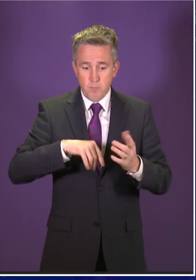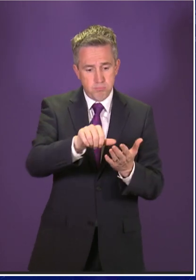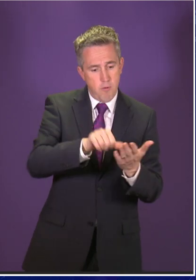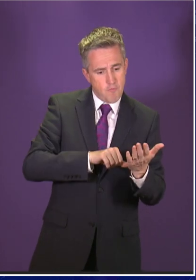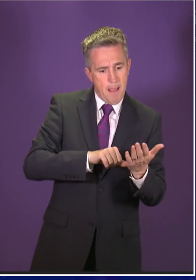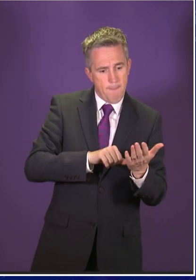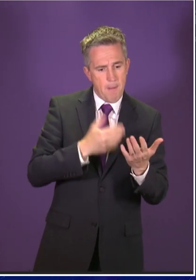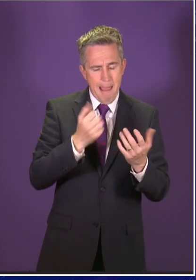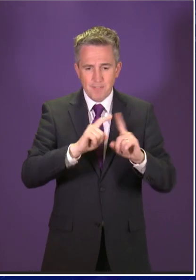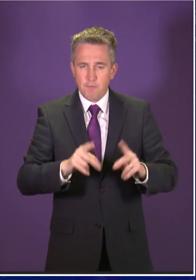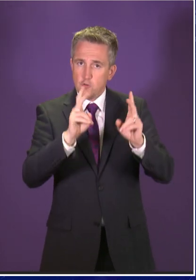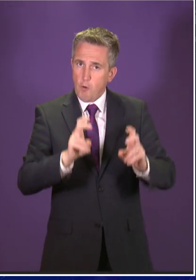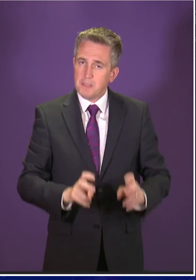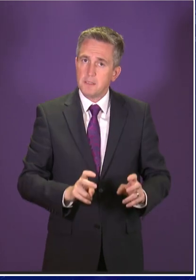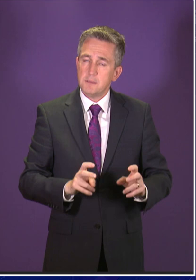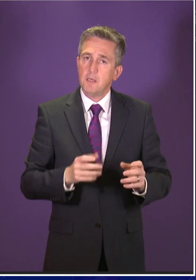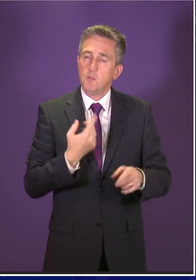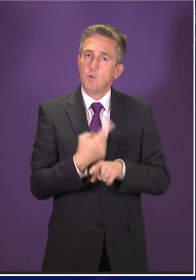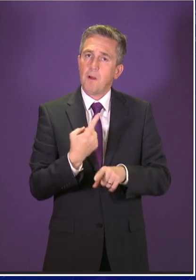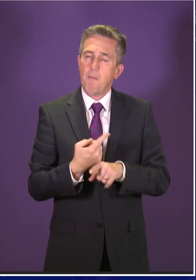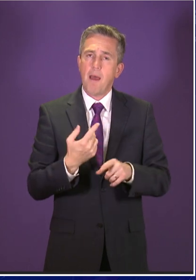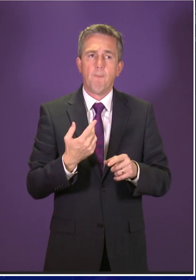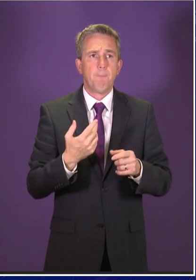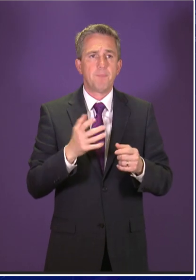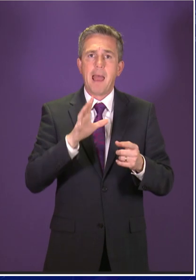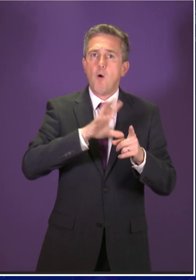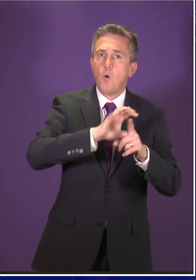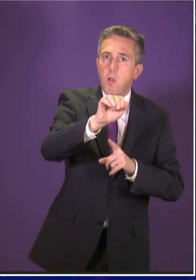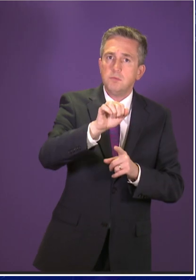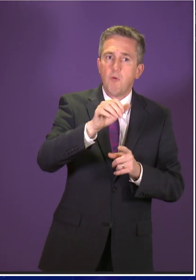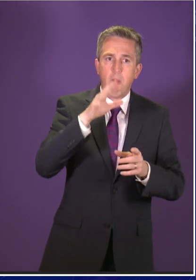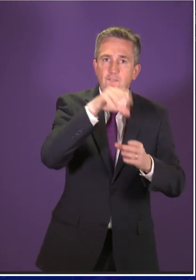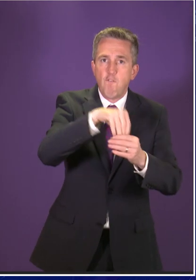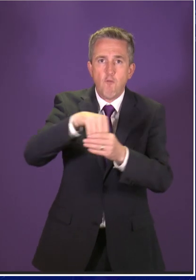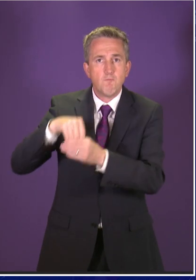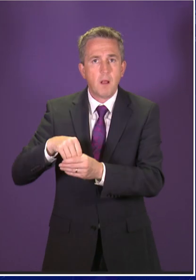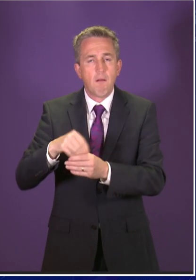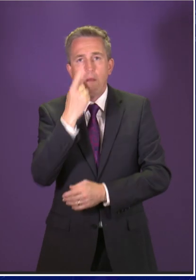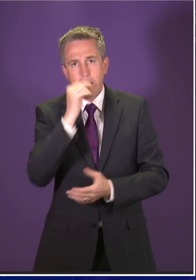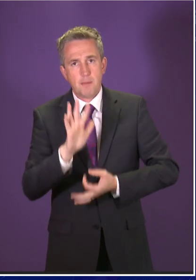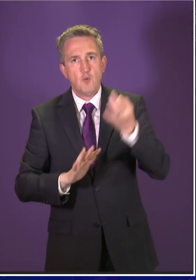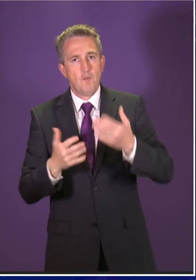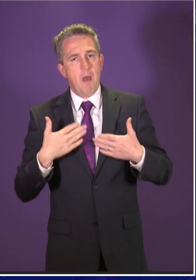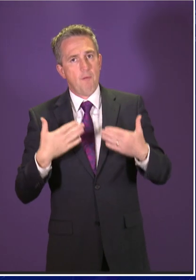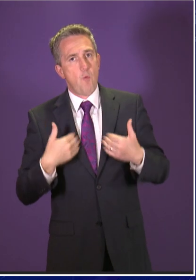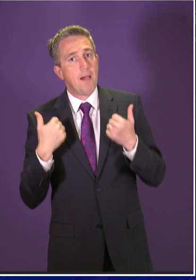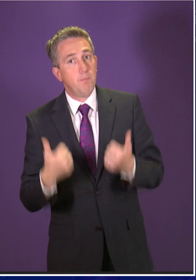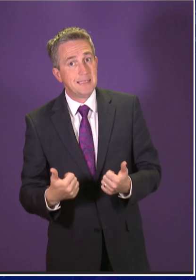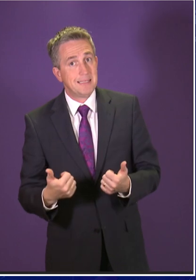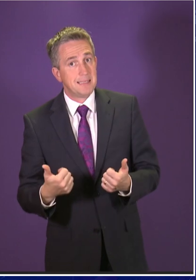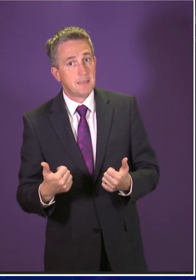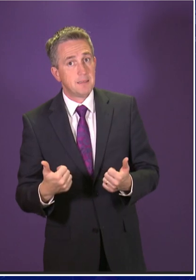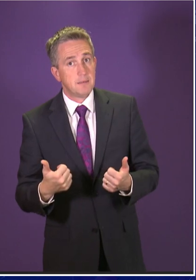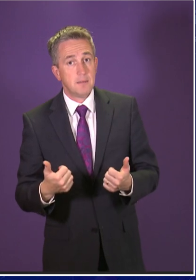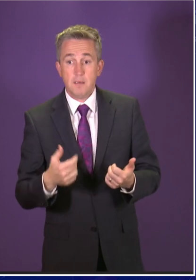will speak about the different ways in which cultural activity can improve our health and well-being. For example, we'll hear about